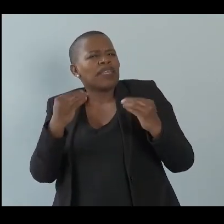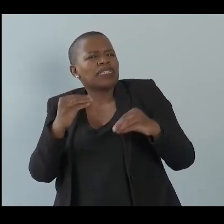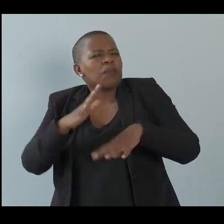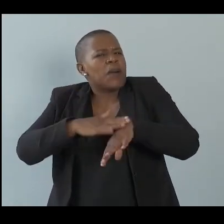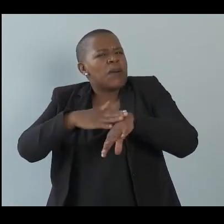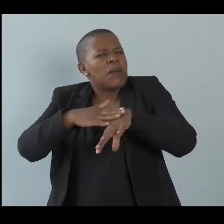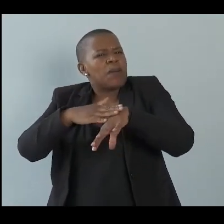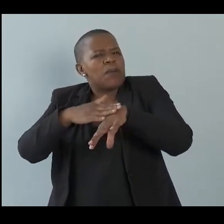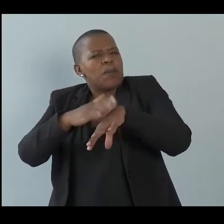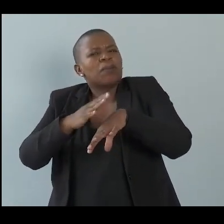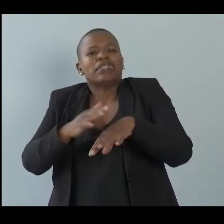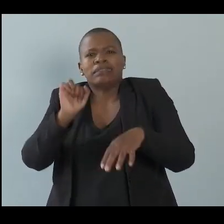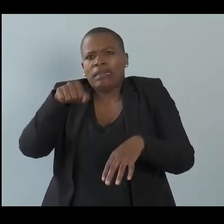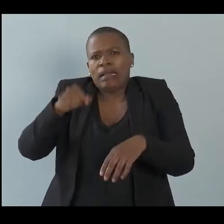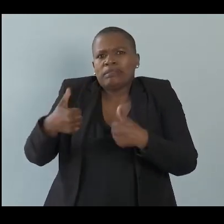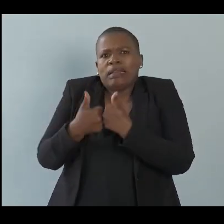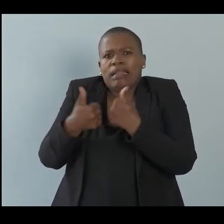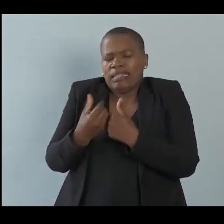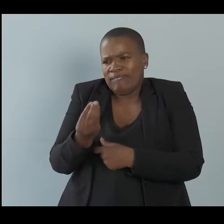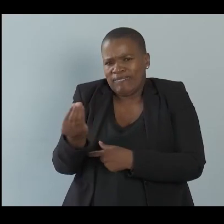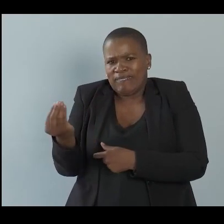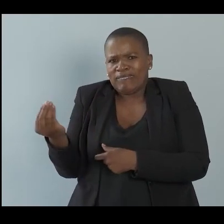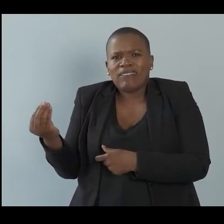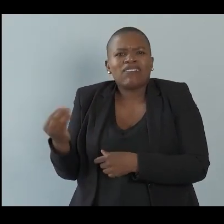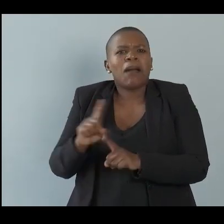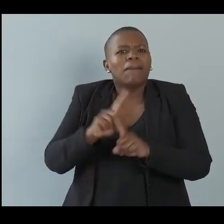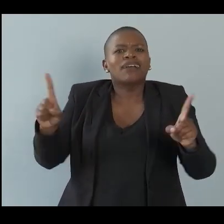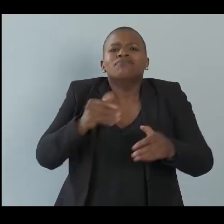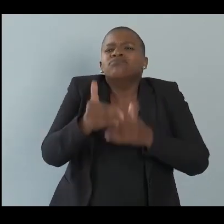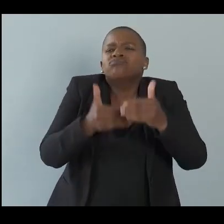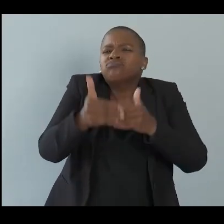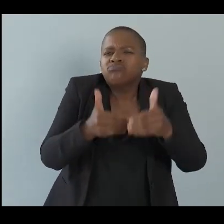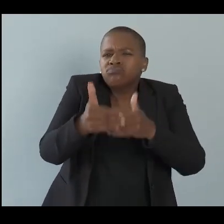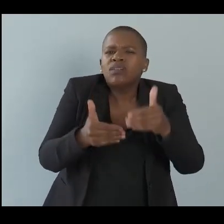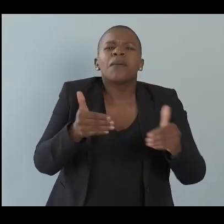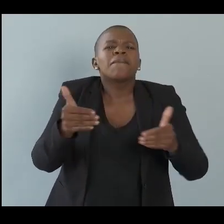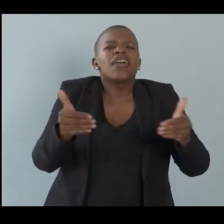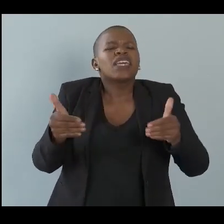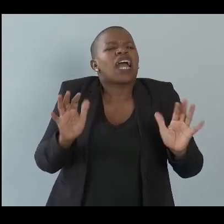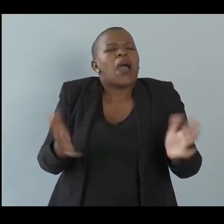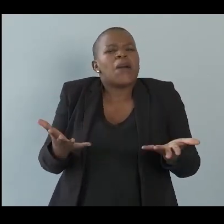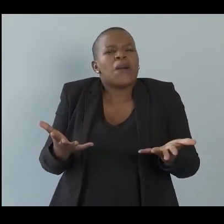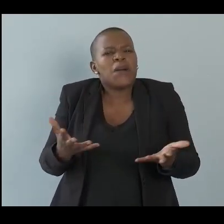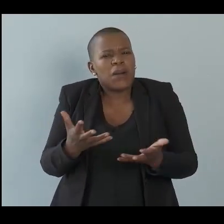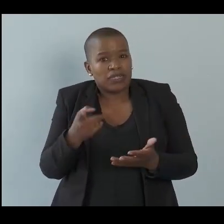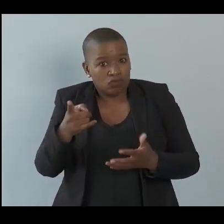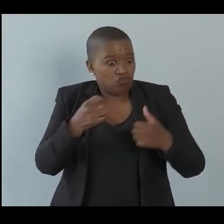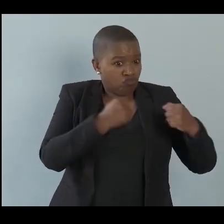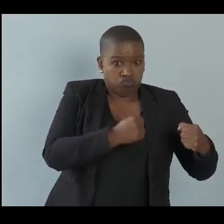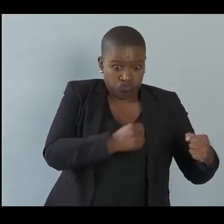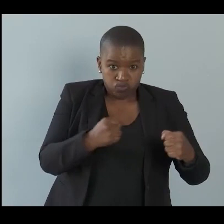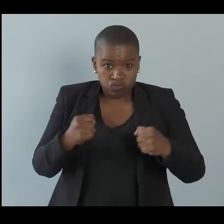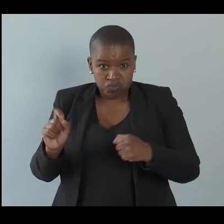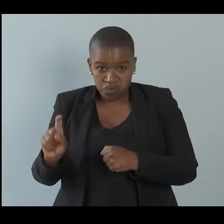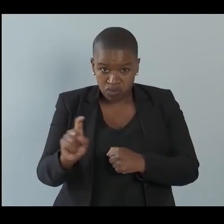challenges. During the disposal process, we are managing them for value and have strengthened both management teams. The businesses have